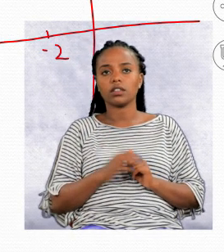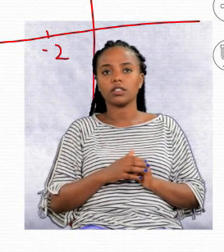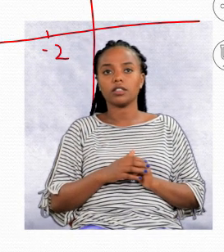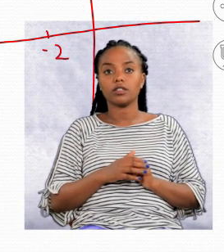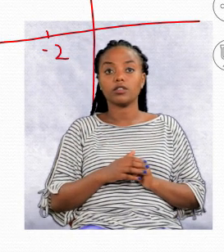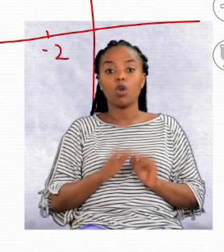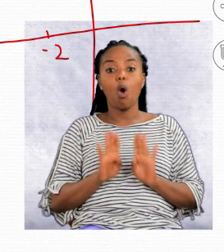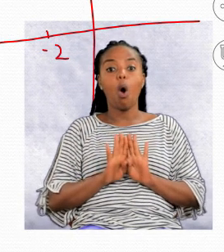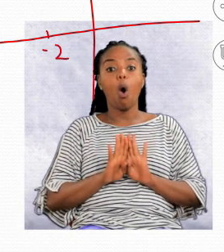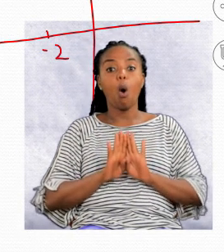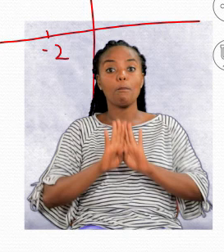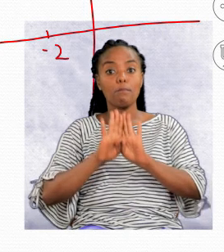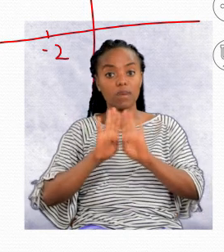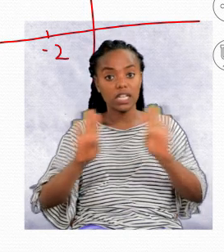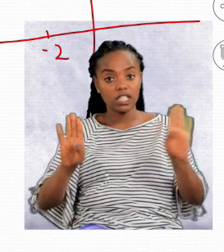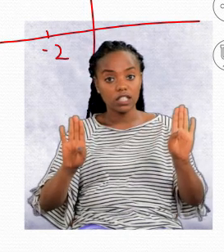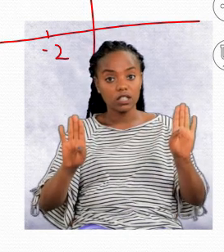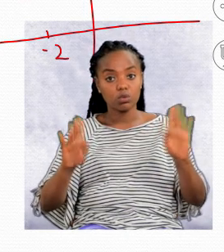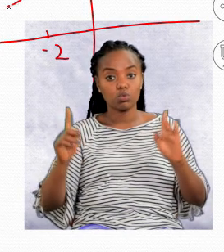It opens to